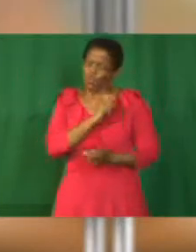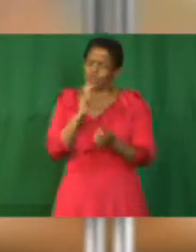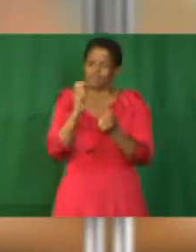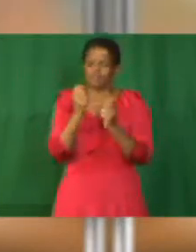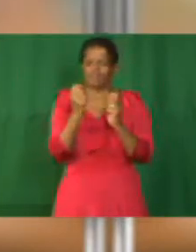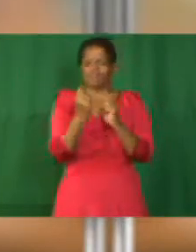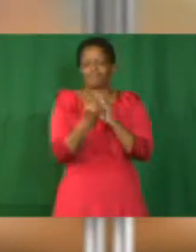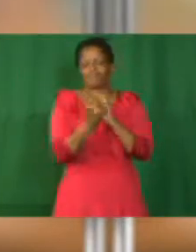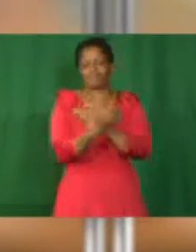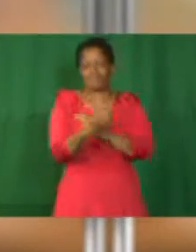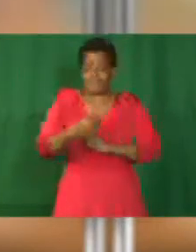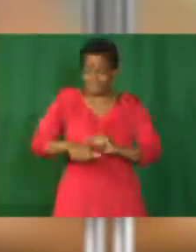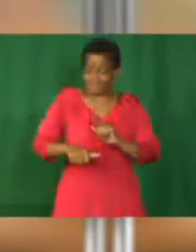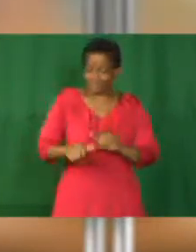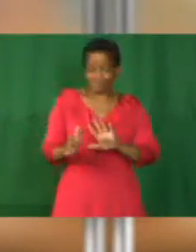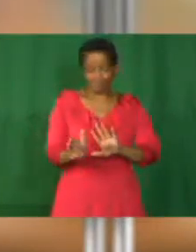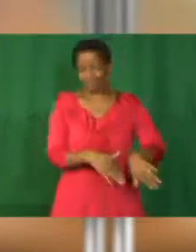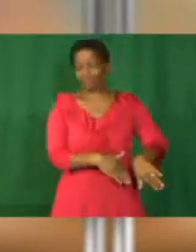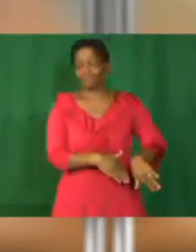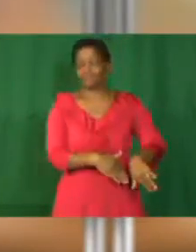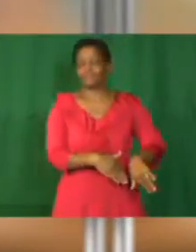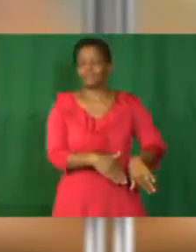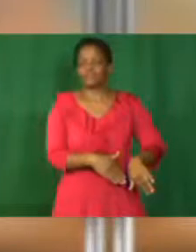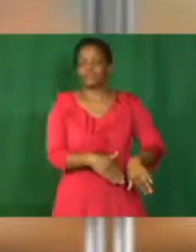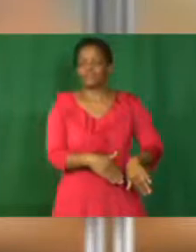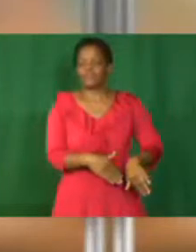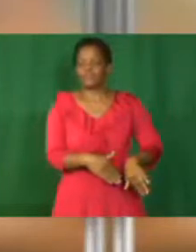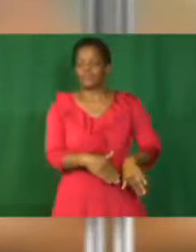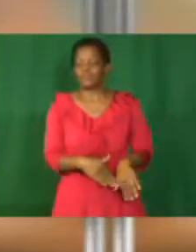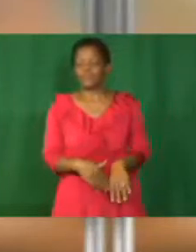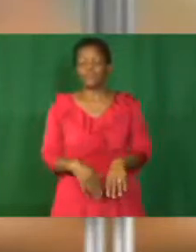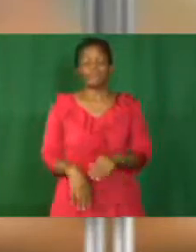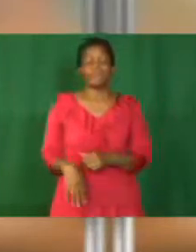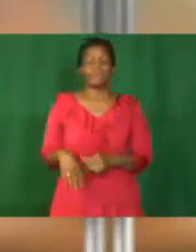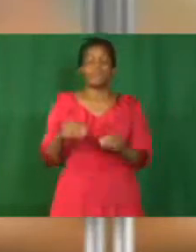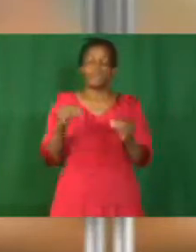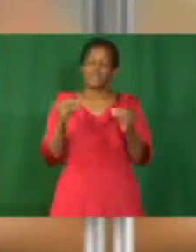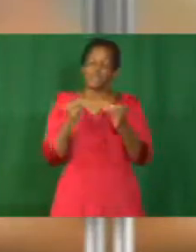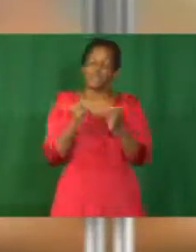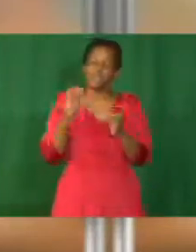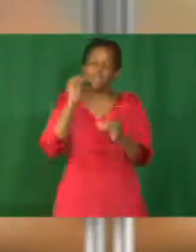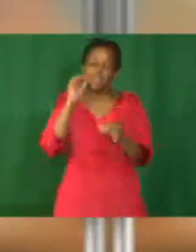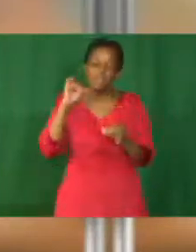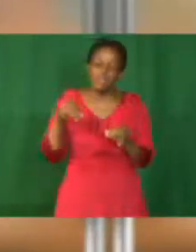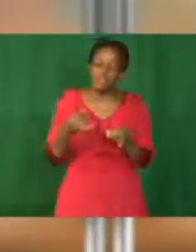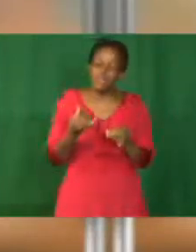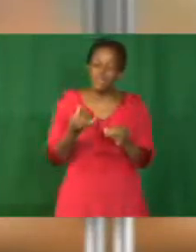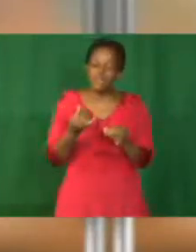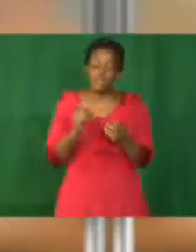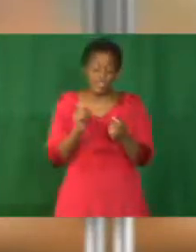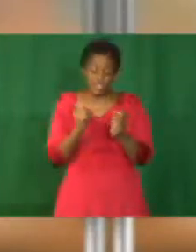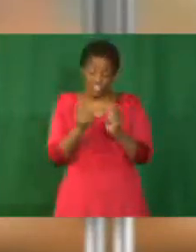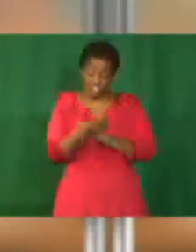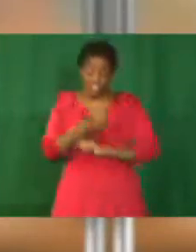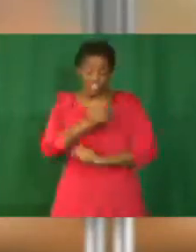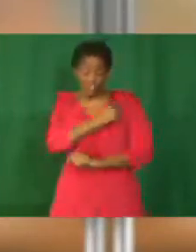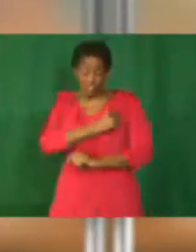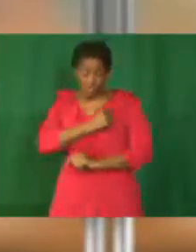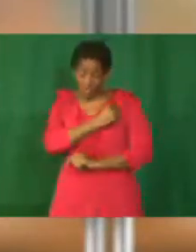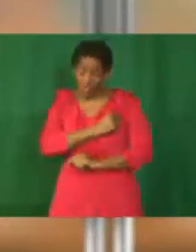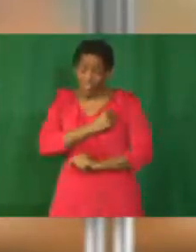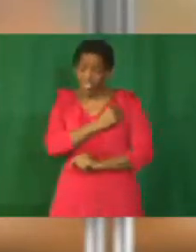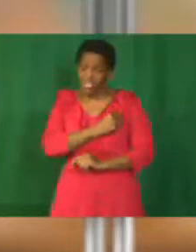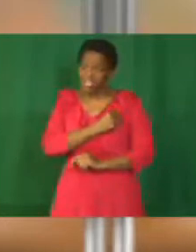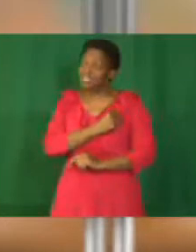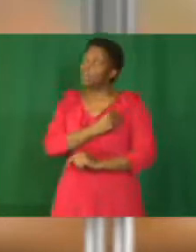death of Judas Iscariot, we are not told that he repented in any way. He never said, "Oh, Father God, I